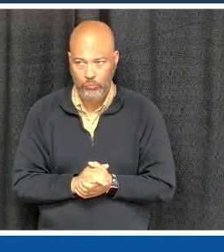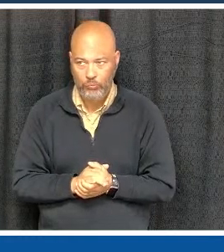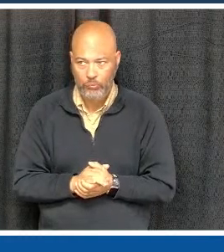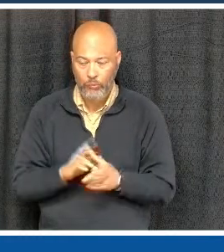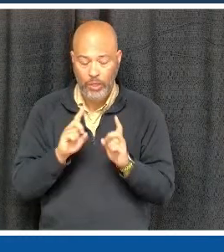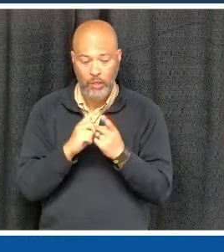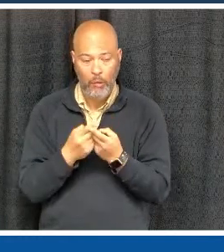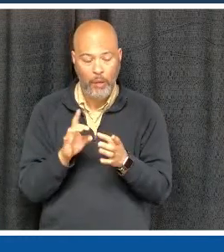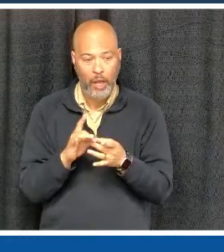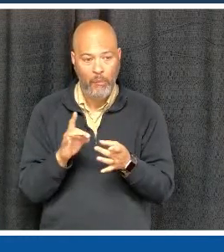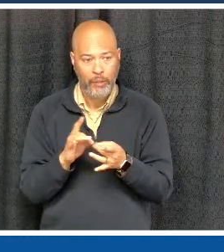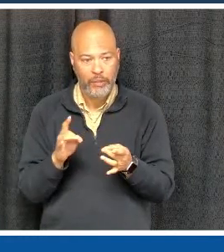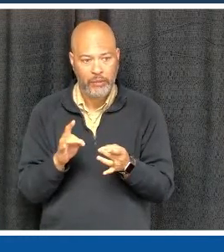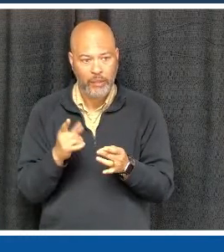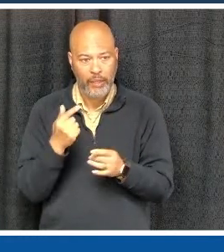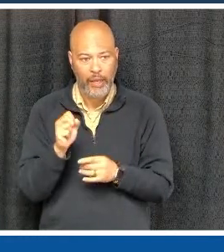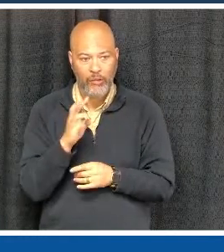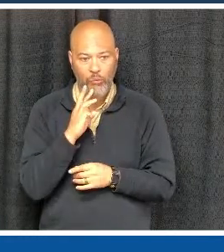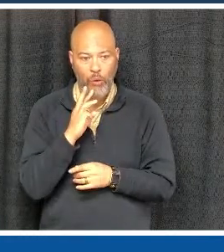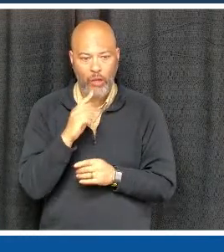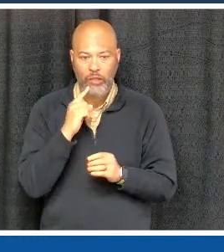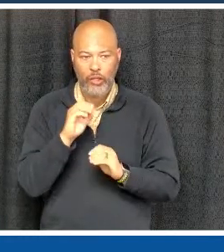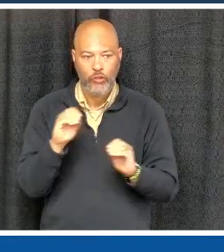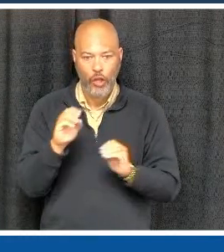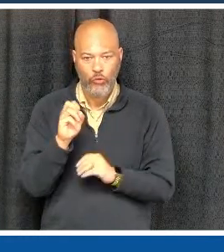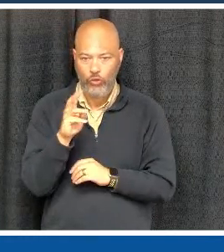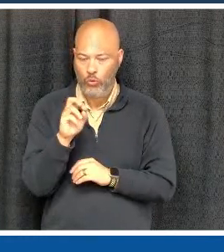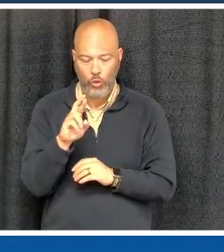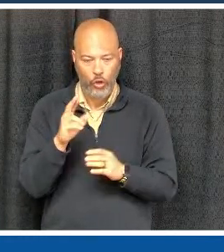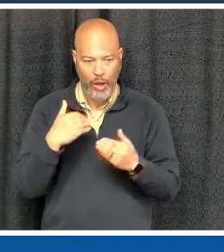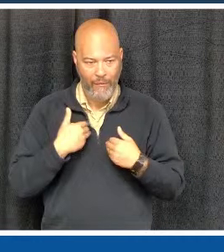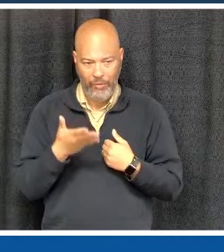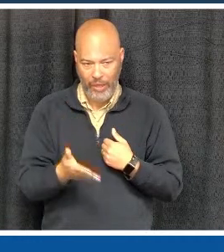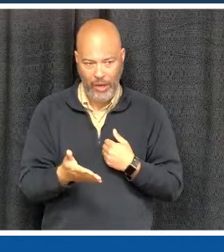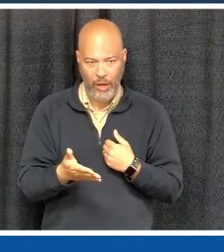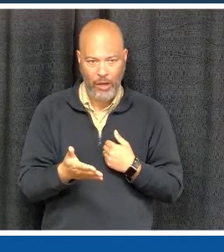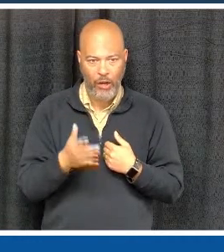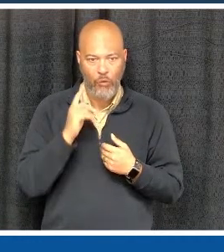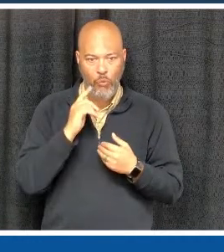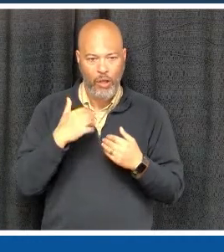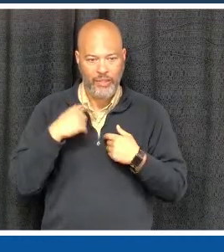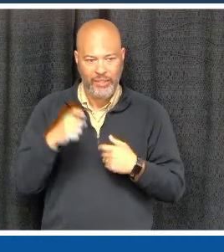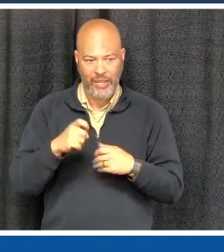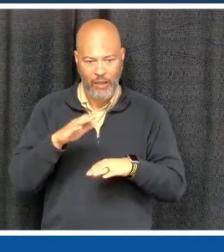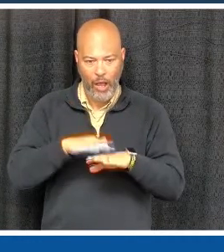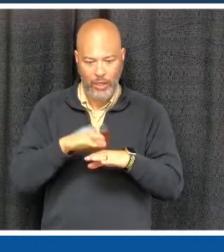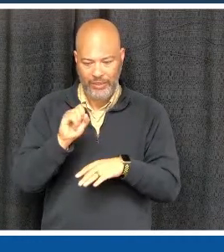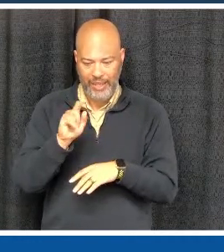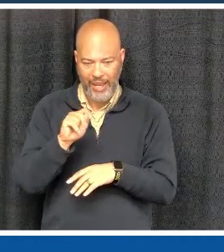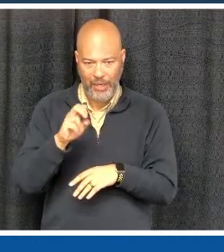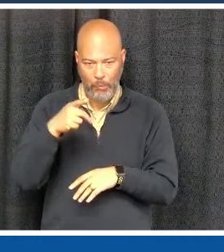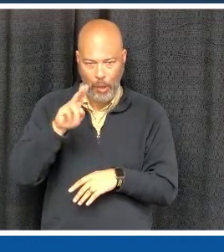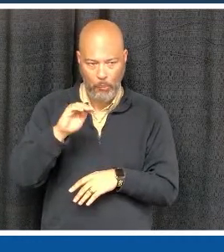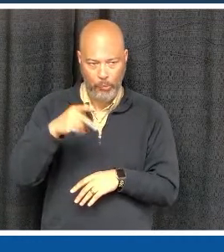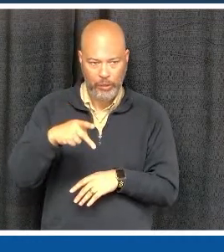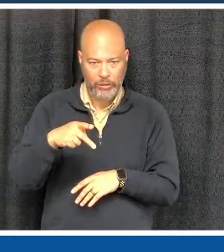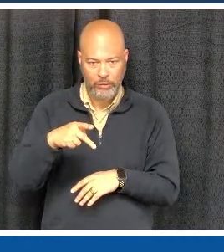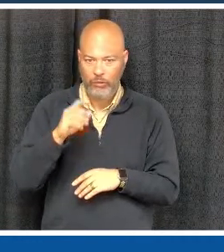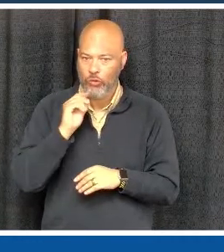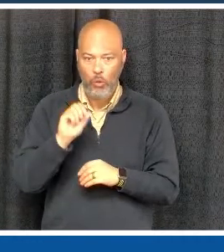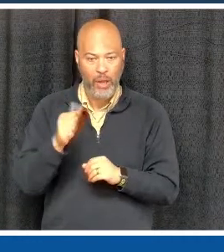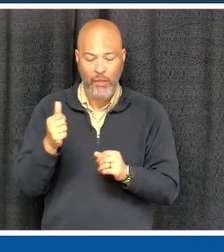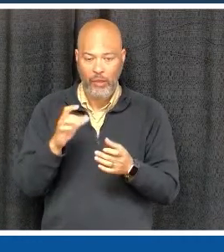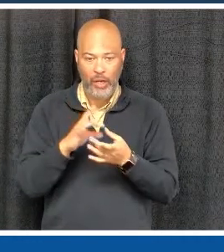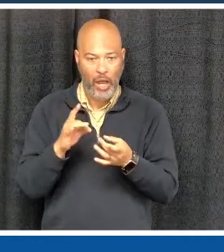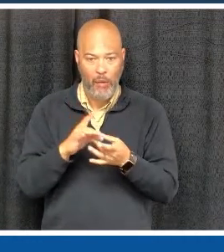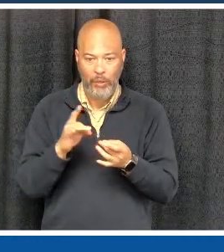Department comments. Gas and Water said no gravity sewer was available. They will have to have an on-site pump. No other department